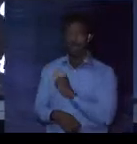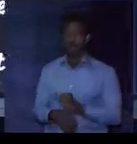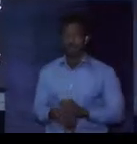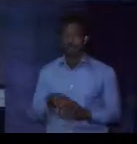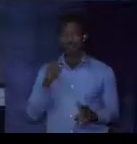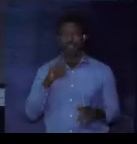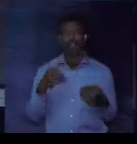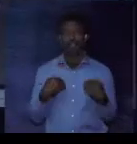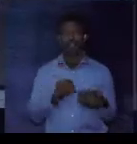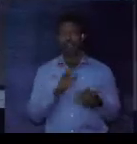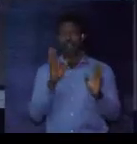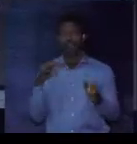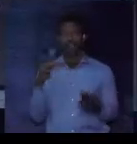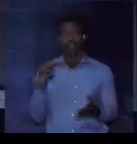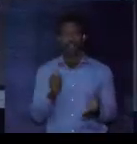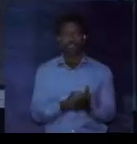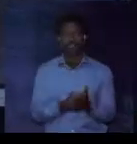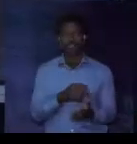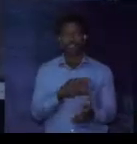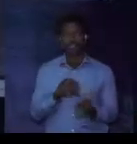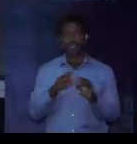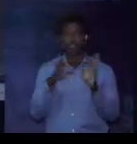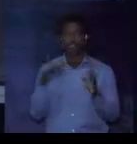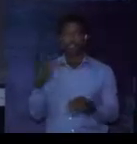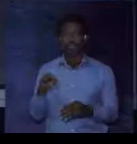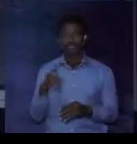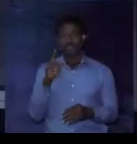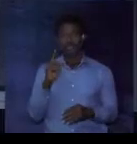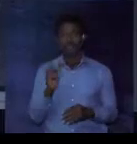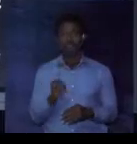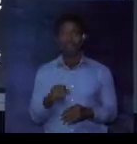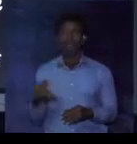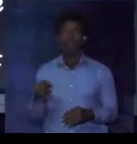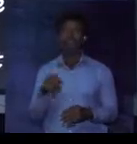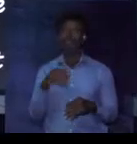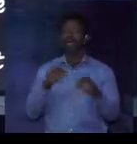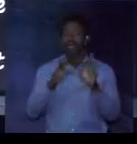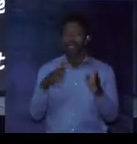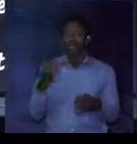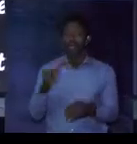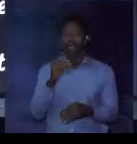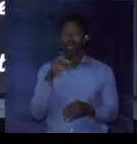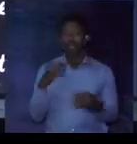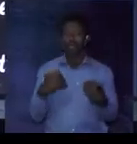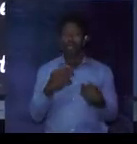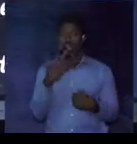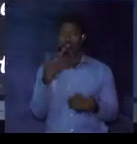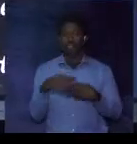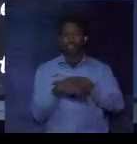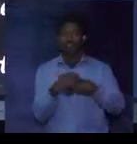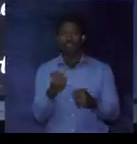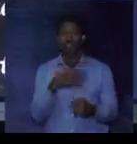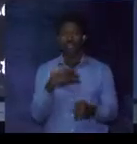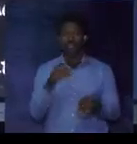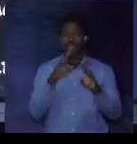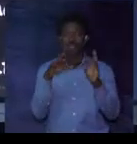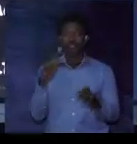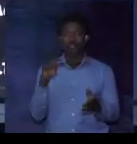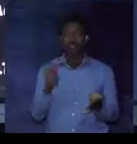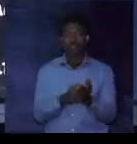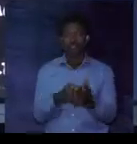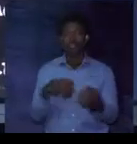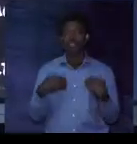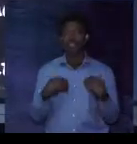thousands. You have the house of ones, and you have the house of thousands. So the house of ones will have 3 rooms. The house of thousands also